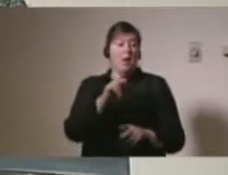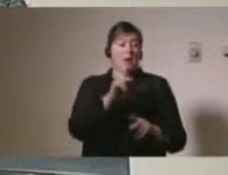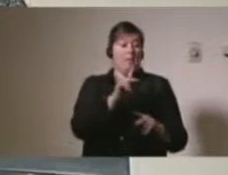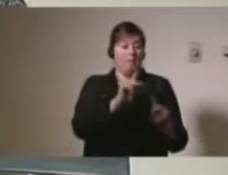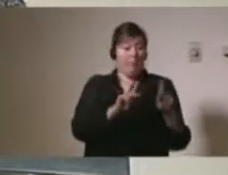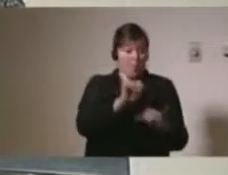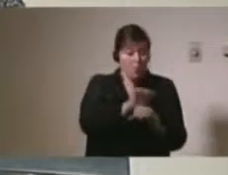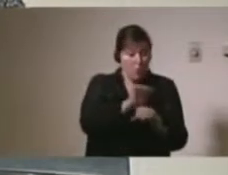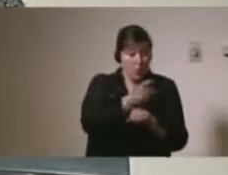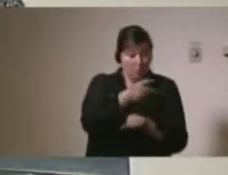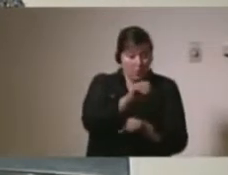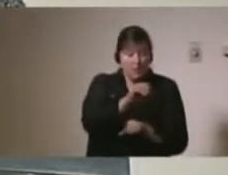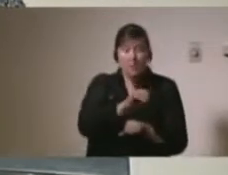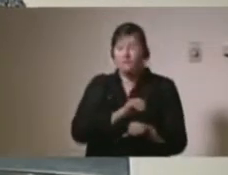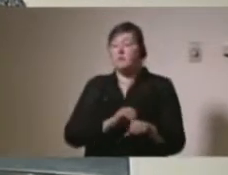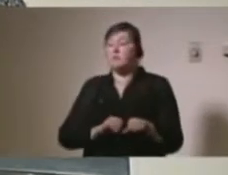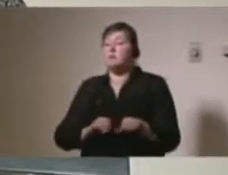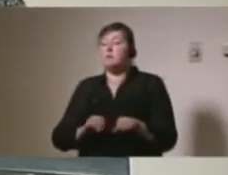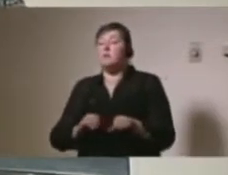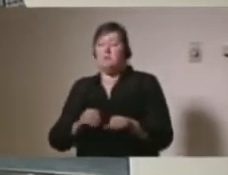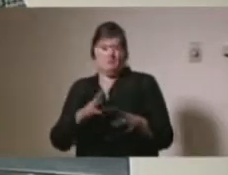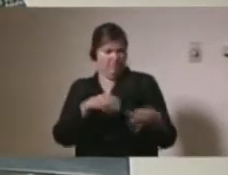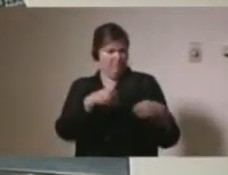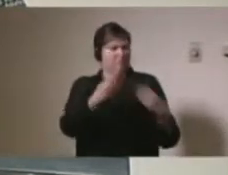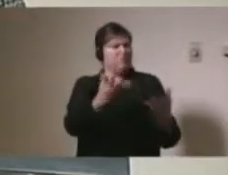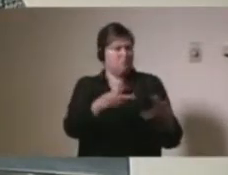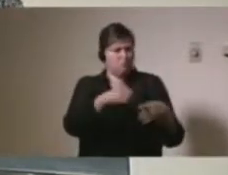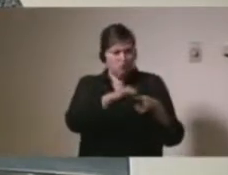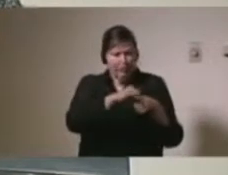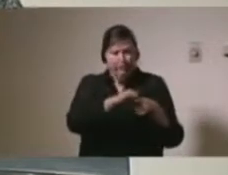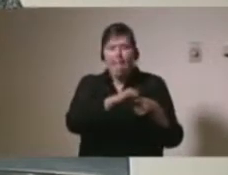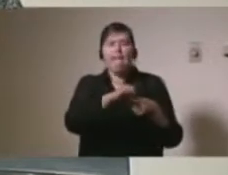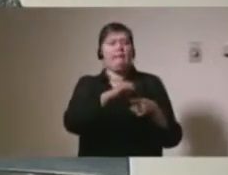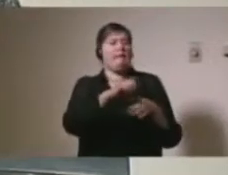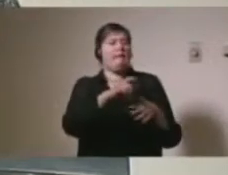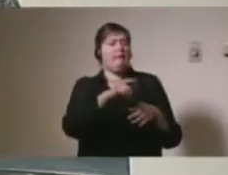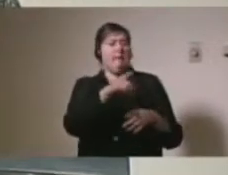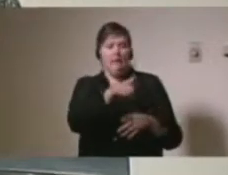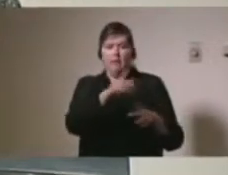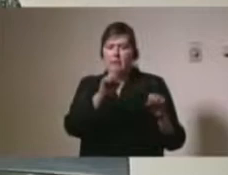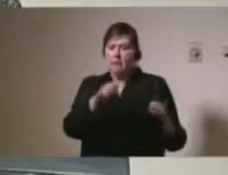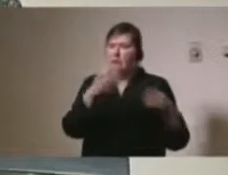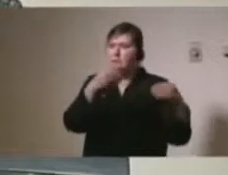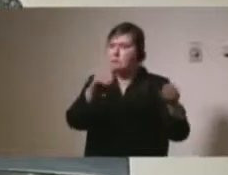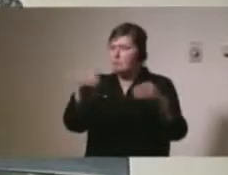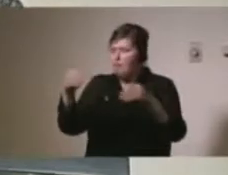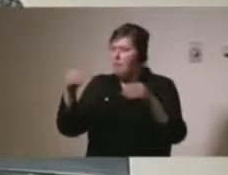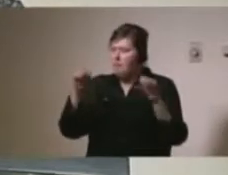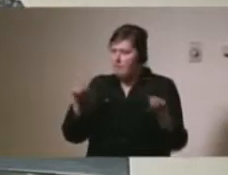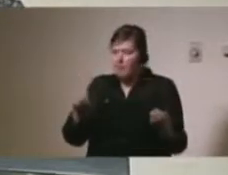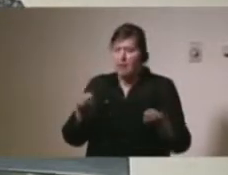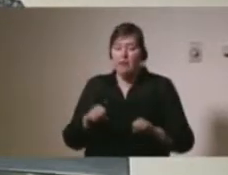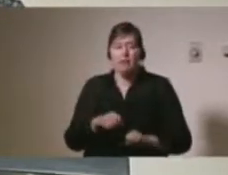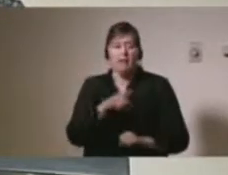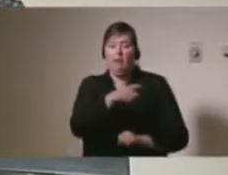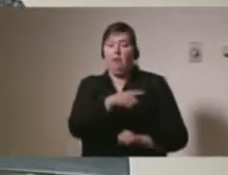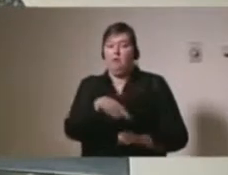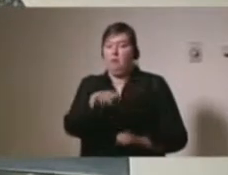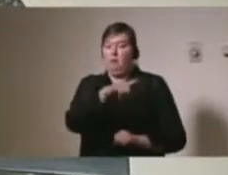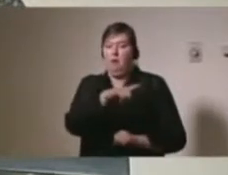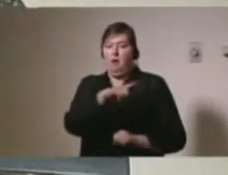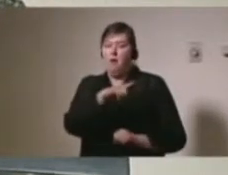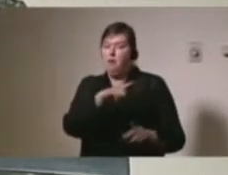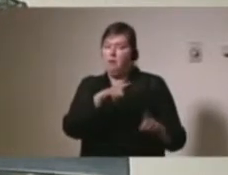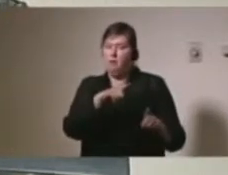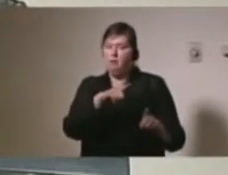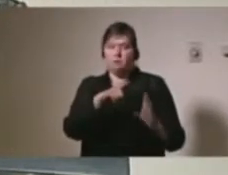we trained postal workers to offer these commercial services. They became very